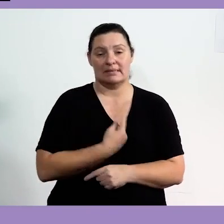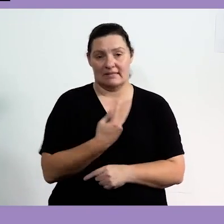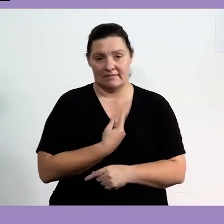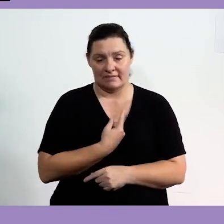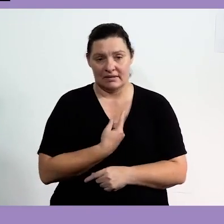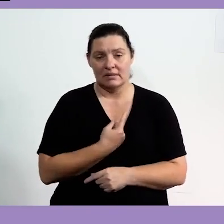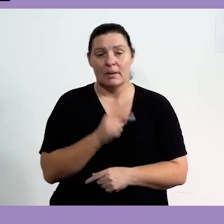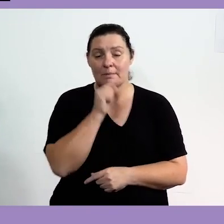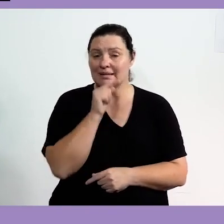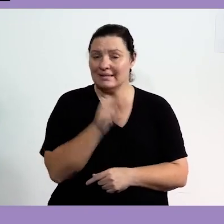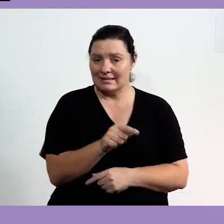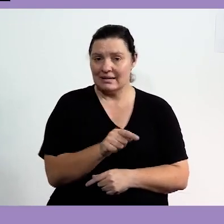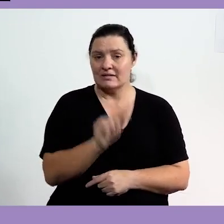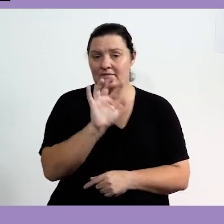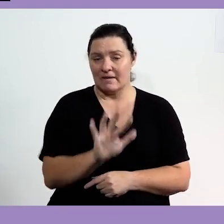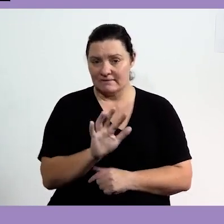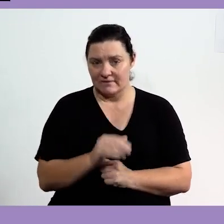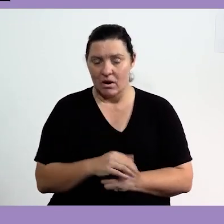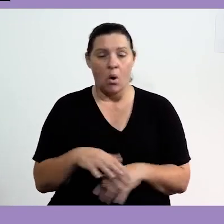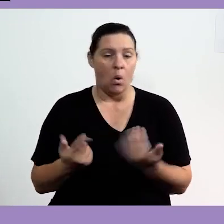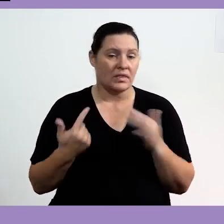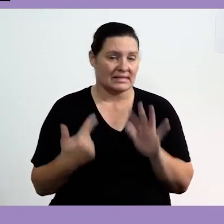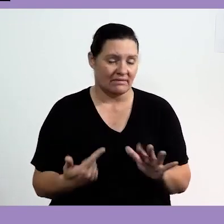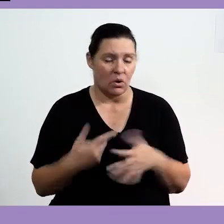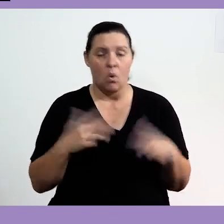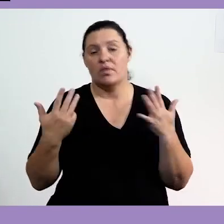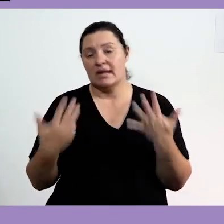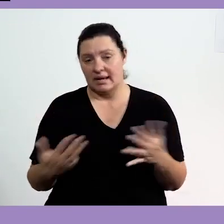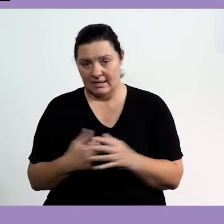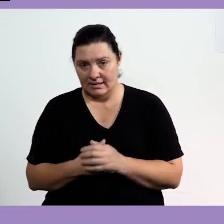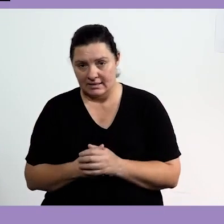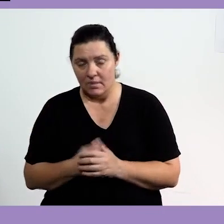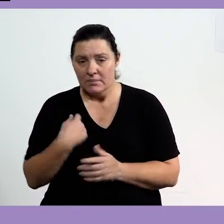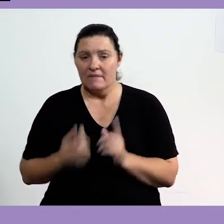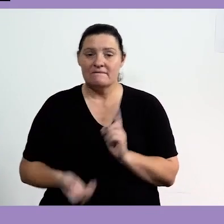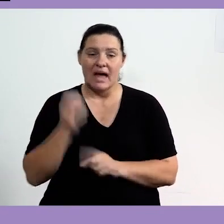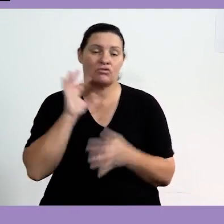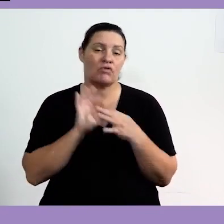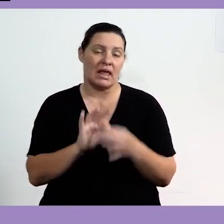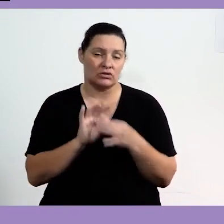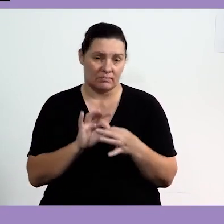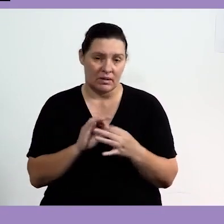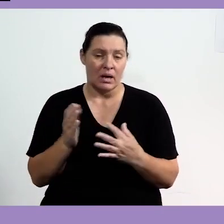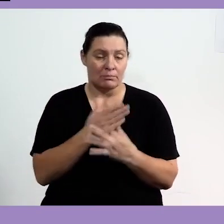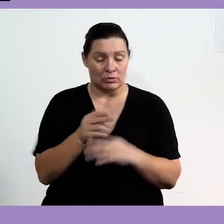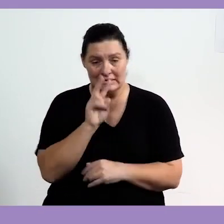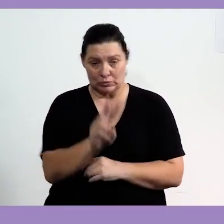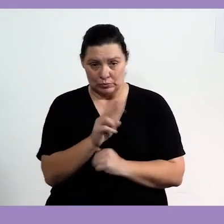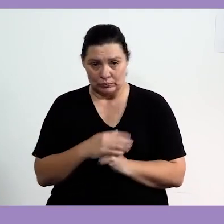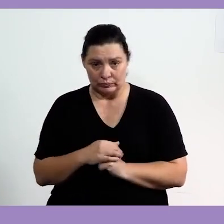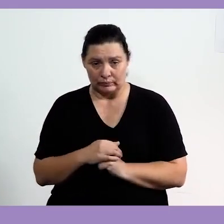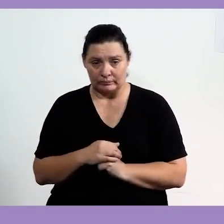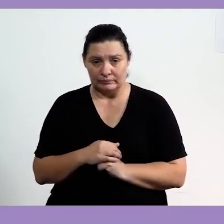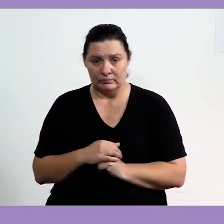term itself, which in this case is the 5, or the 7, or the 9. So we need to find a relationship between